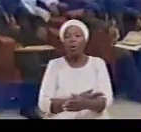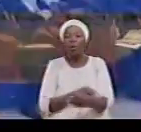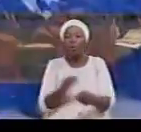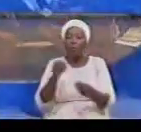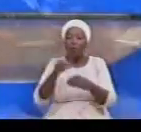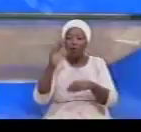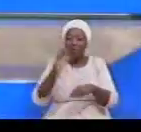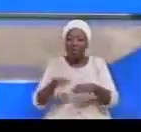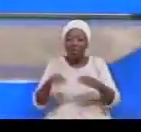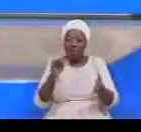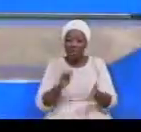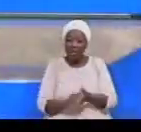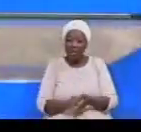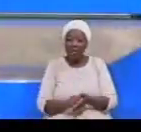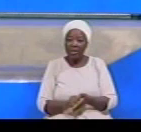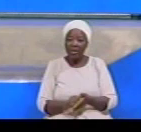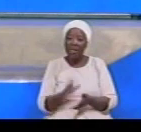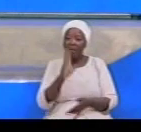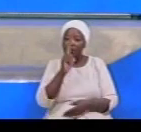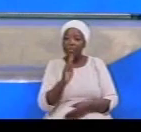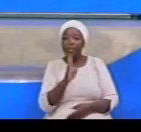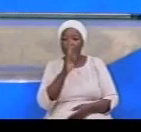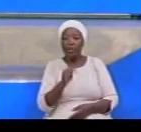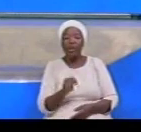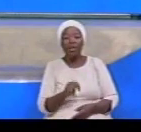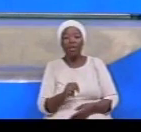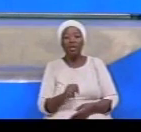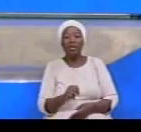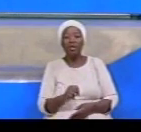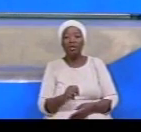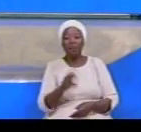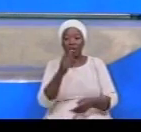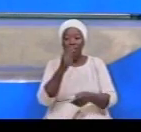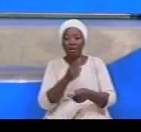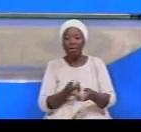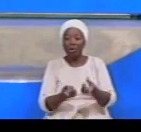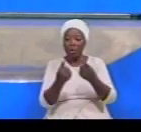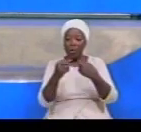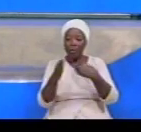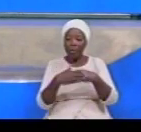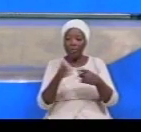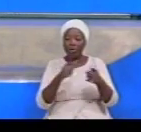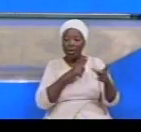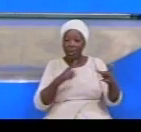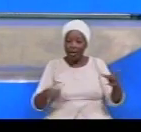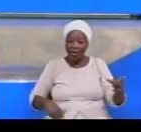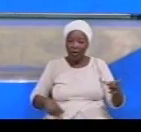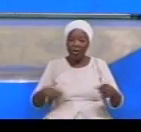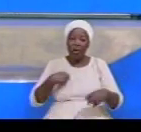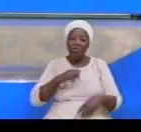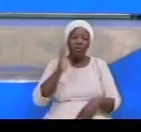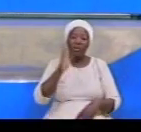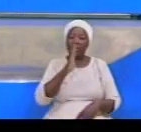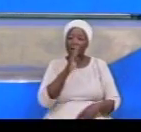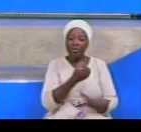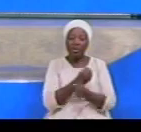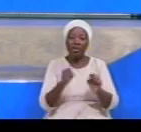being reconciled, we shall be saved by his